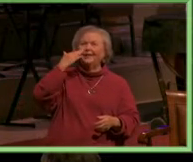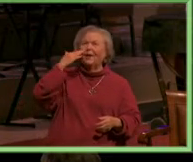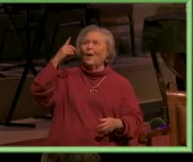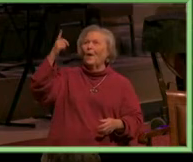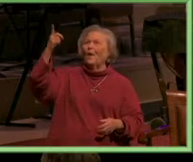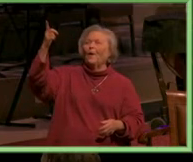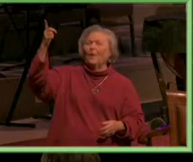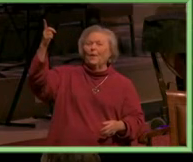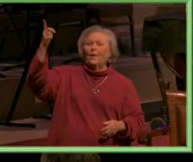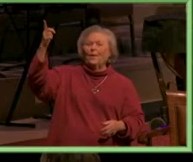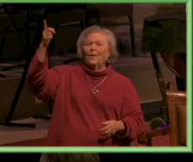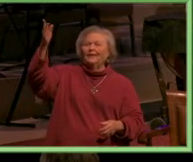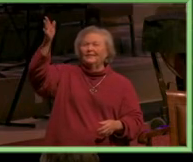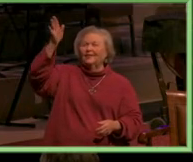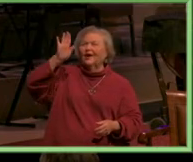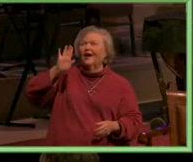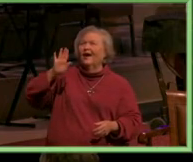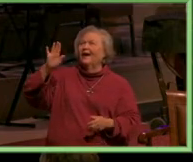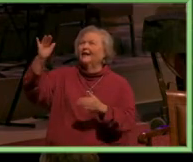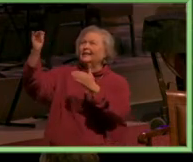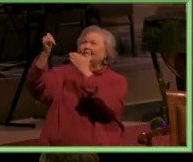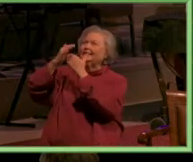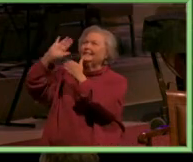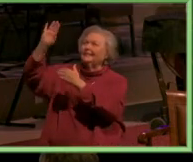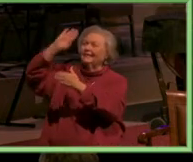we know that he sent his Son Jesus.